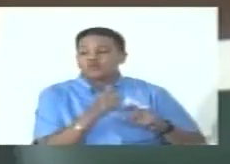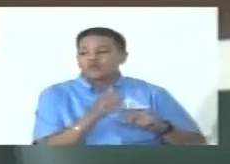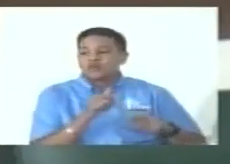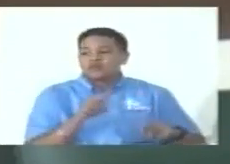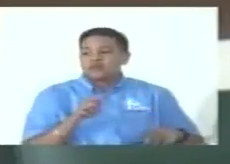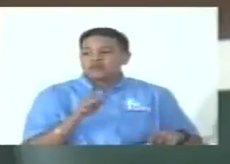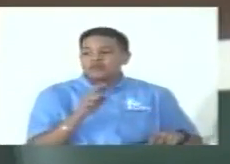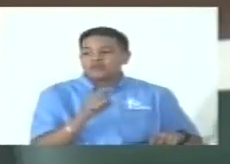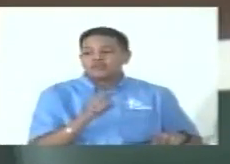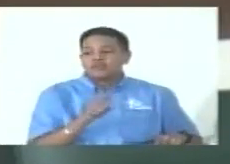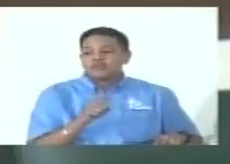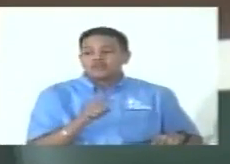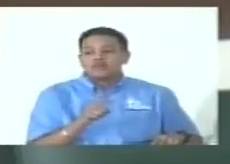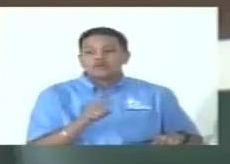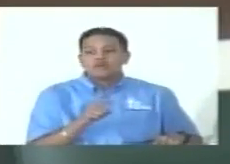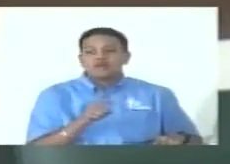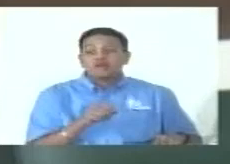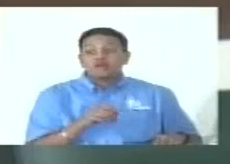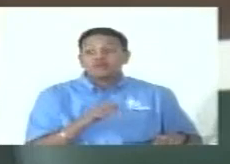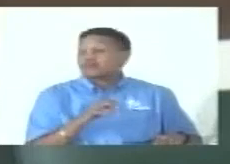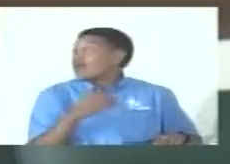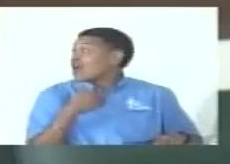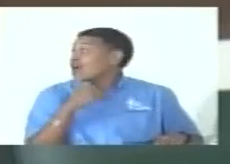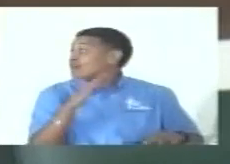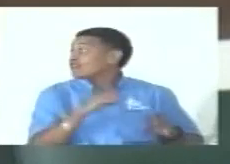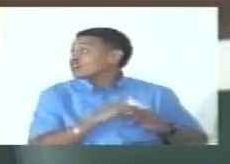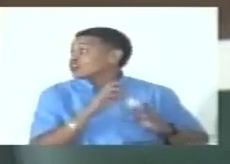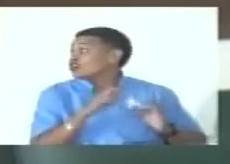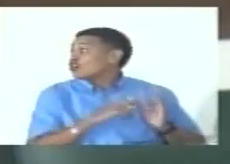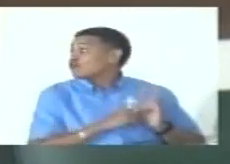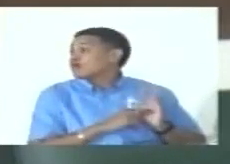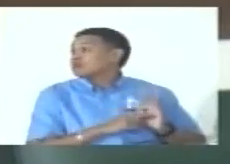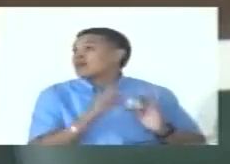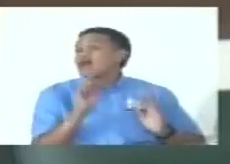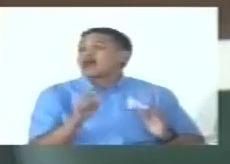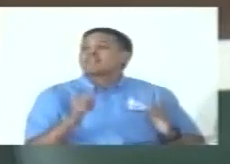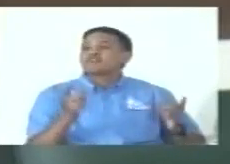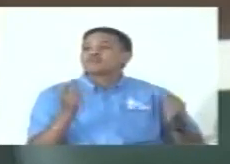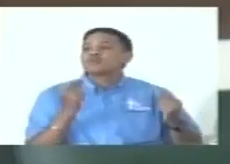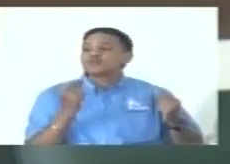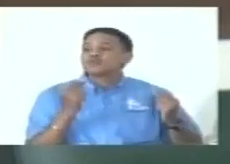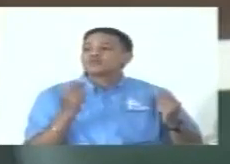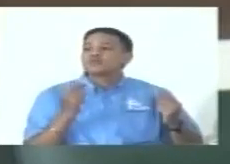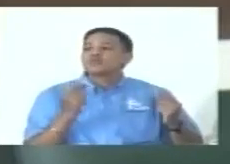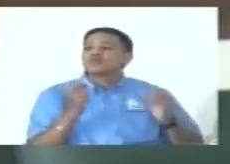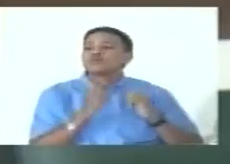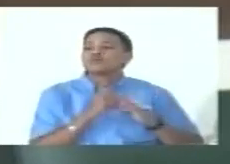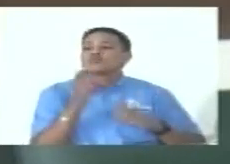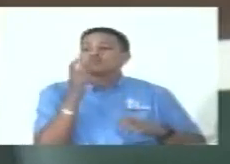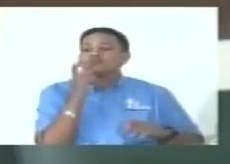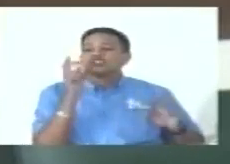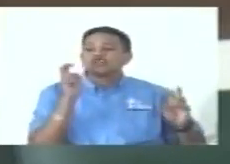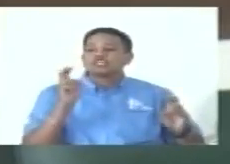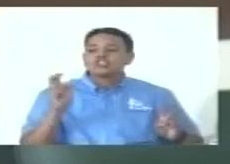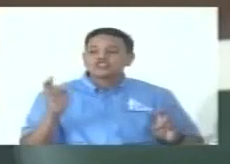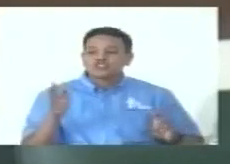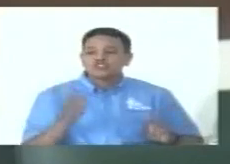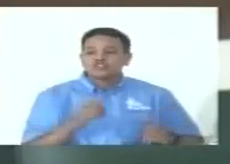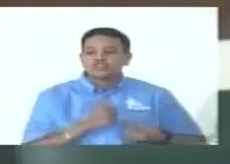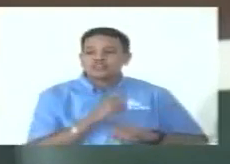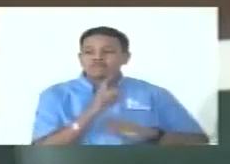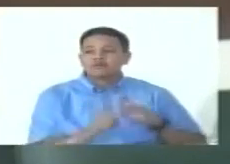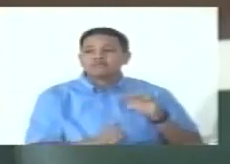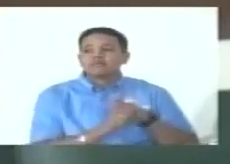she had in her representation had to do with the visa issues that came